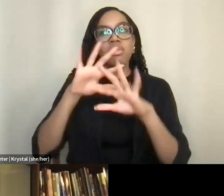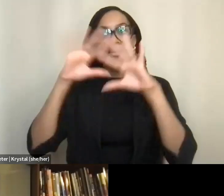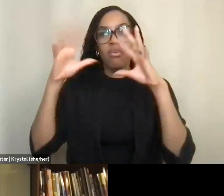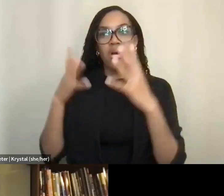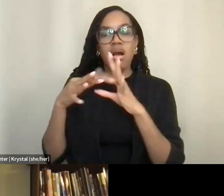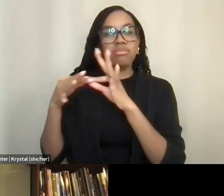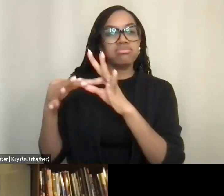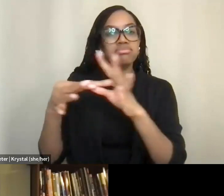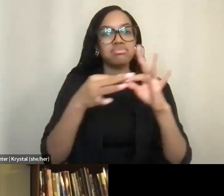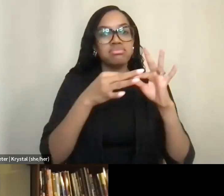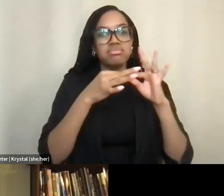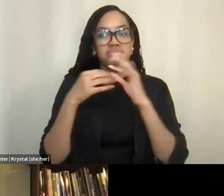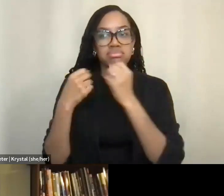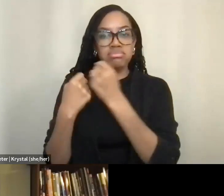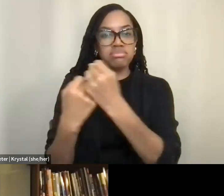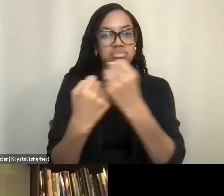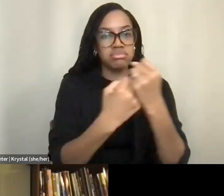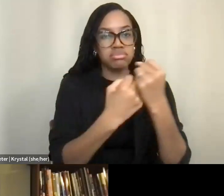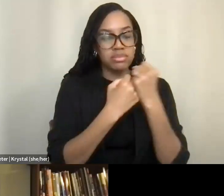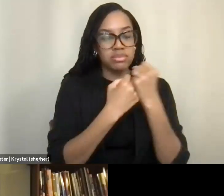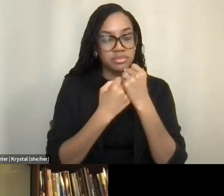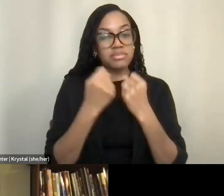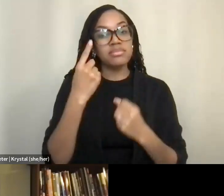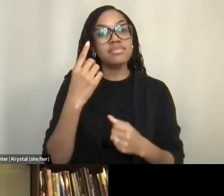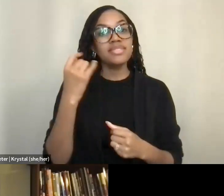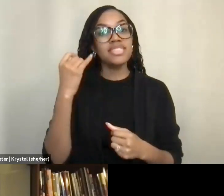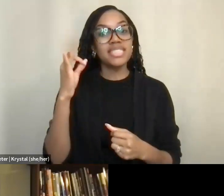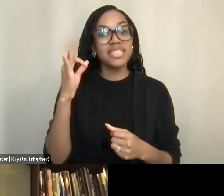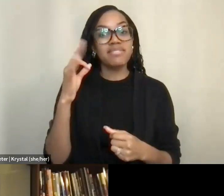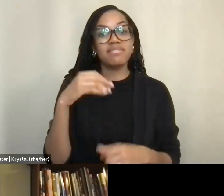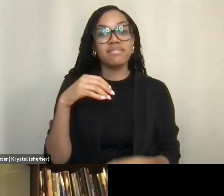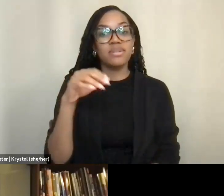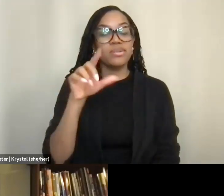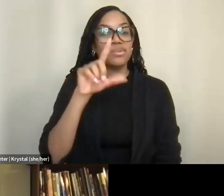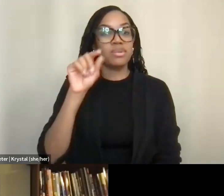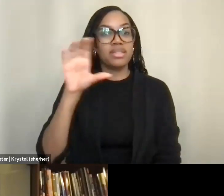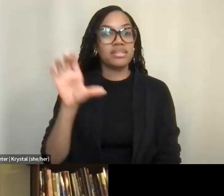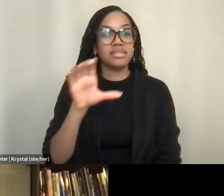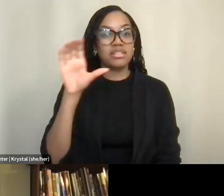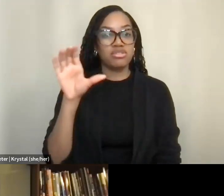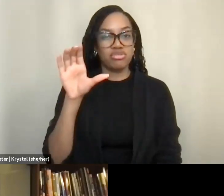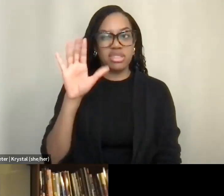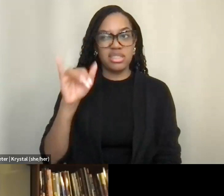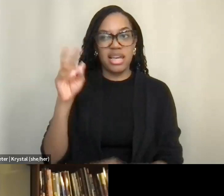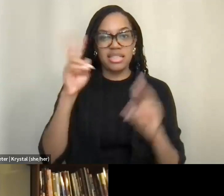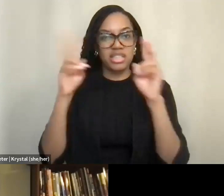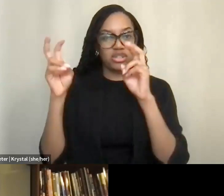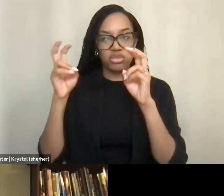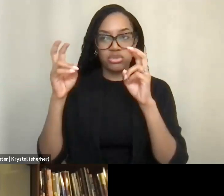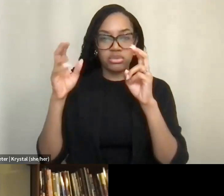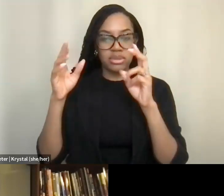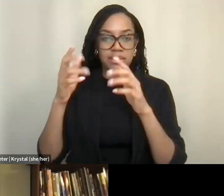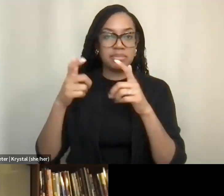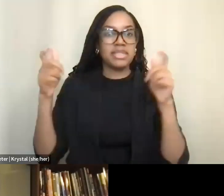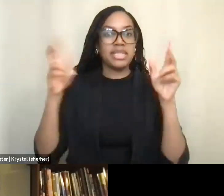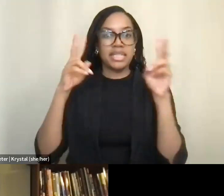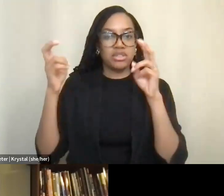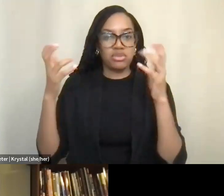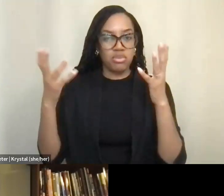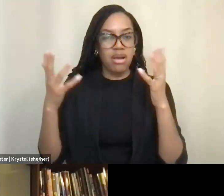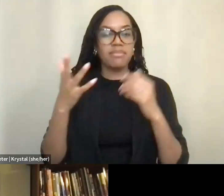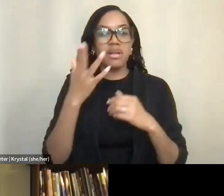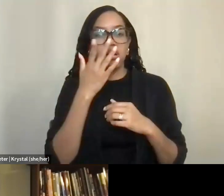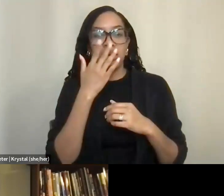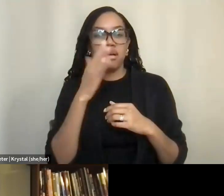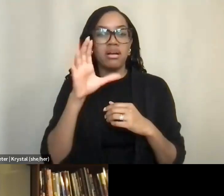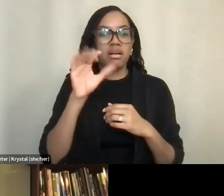century issue was the issue of the color line, the 21st century is also an issue of